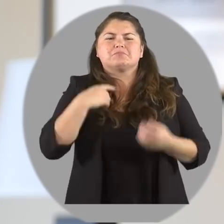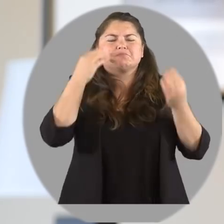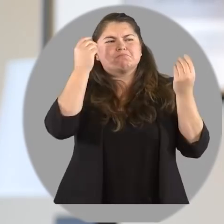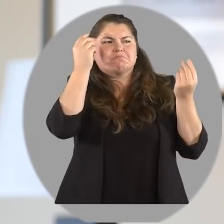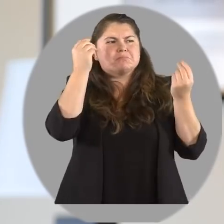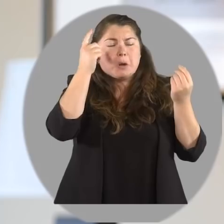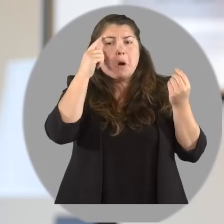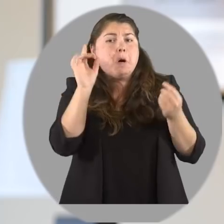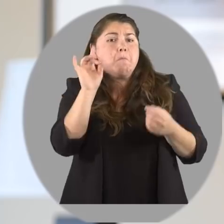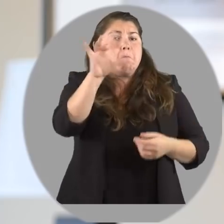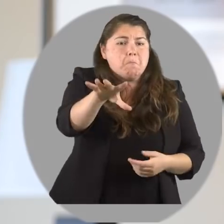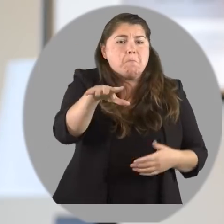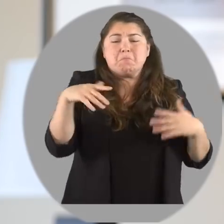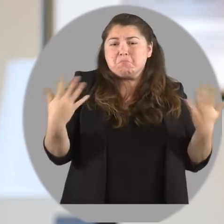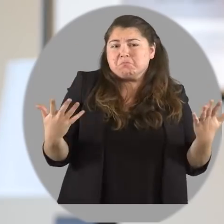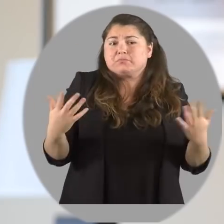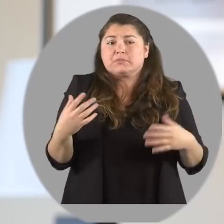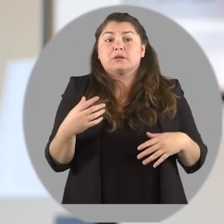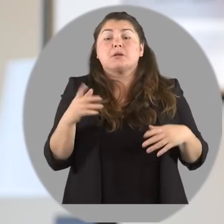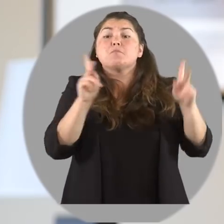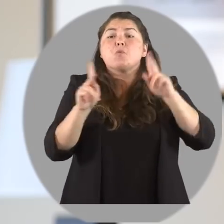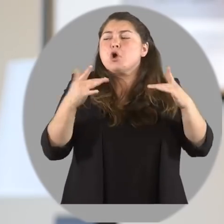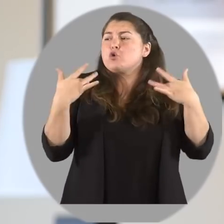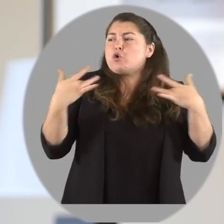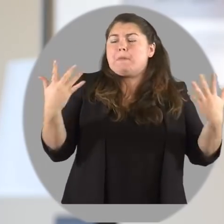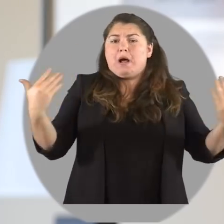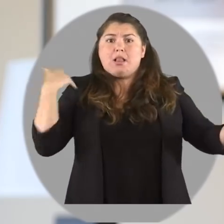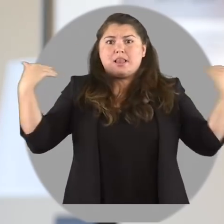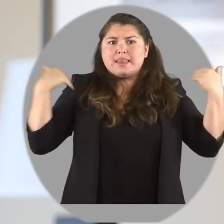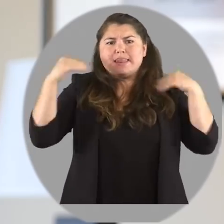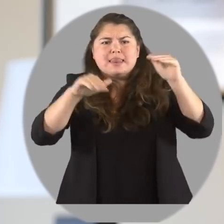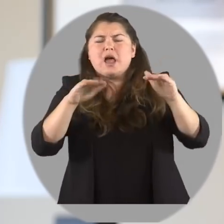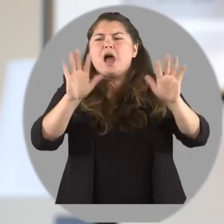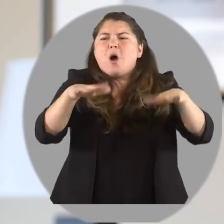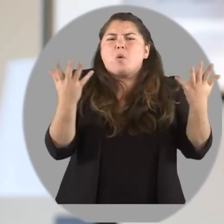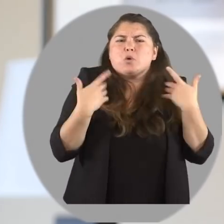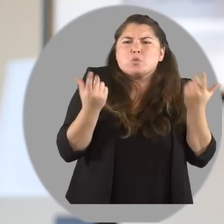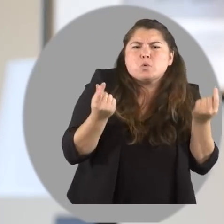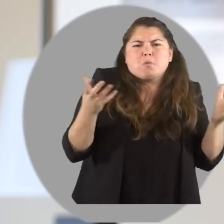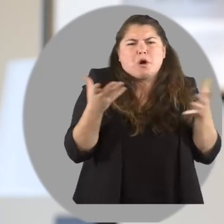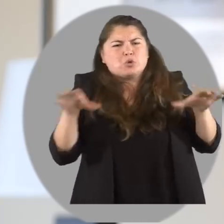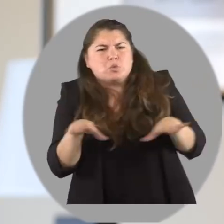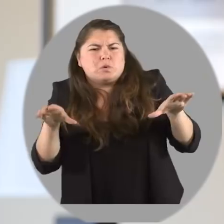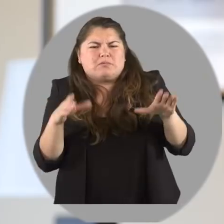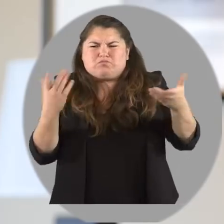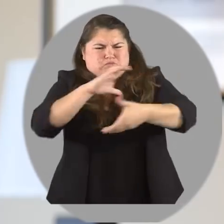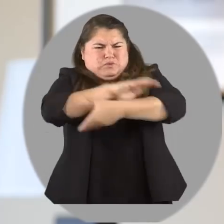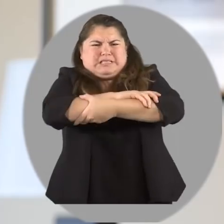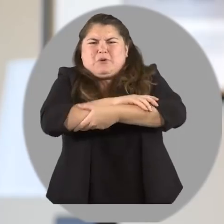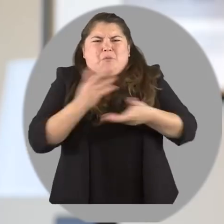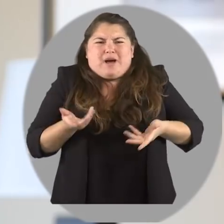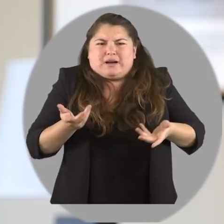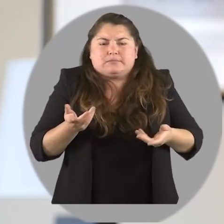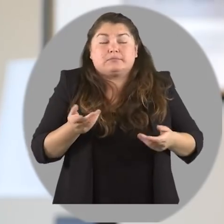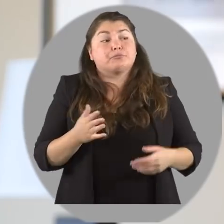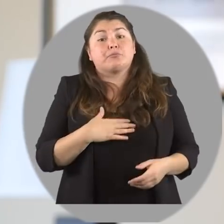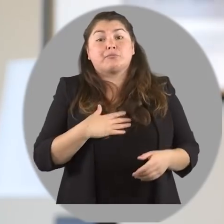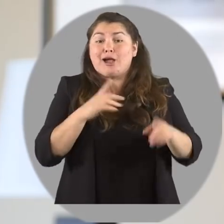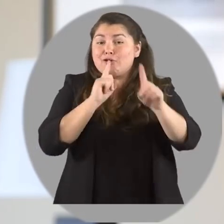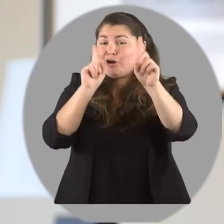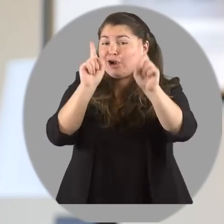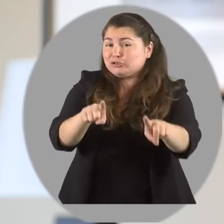mind. One is that when people say, what can we do for reconciliation? My answer is